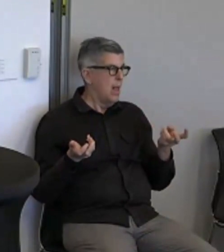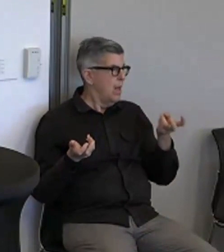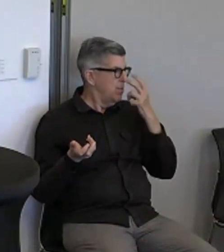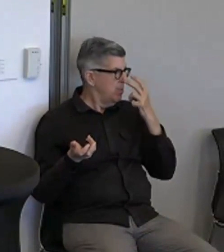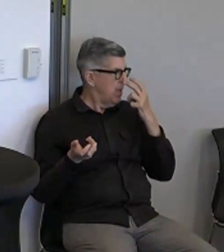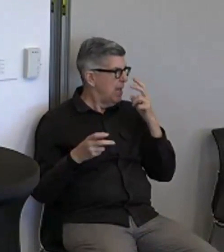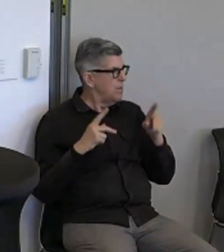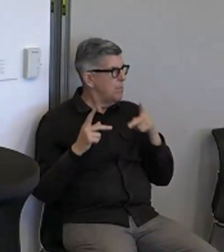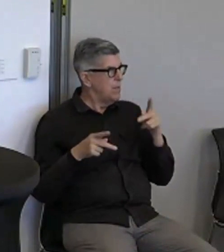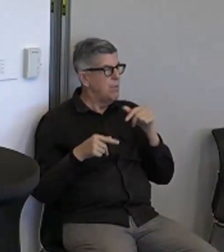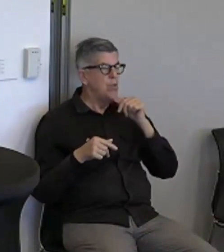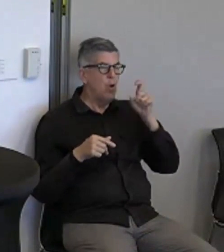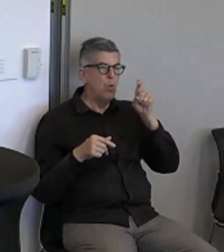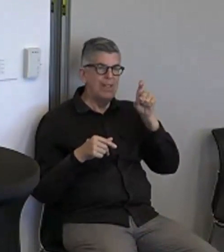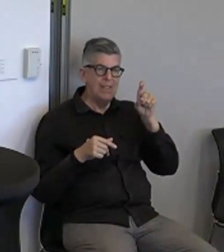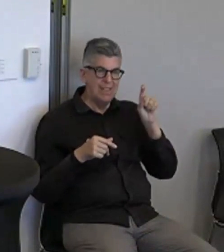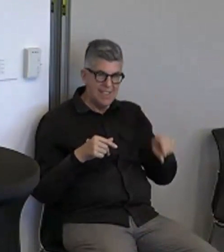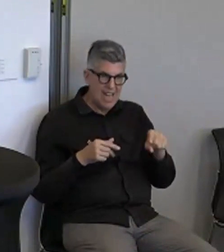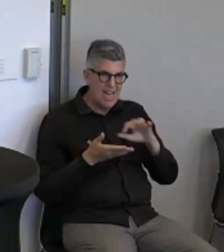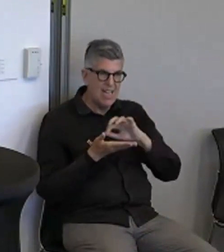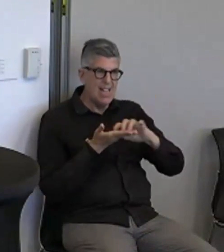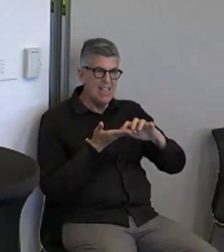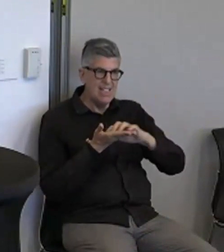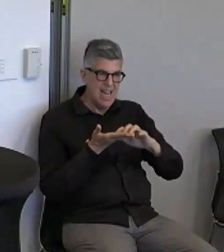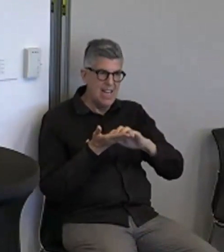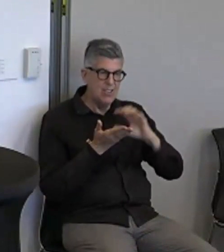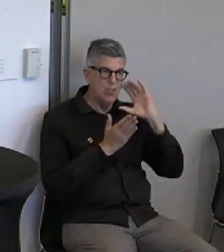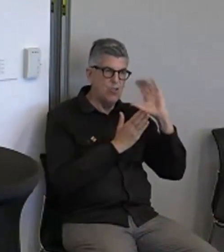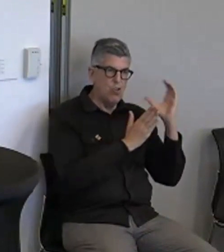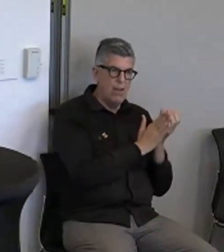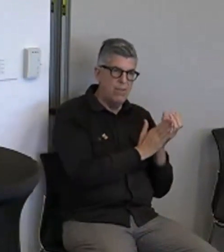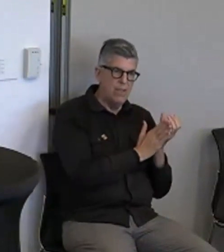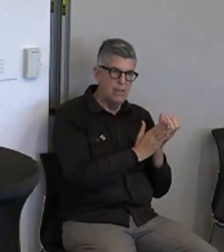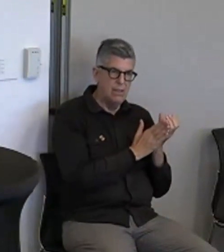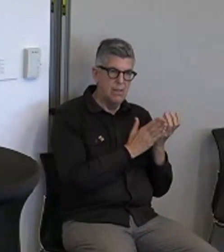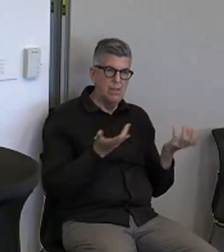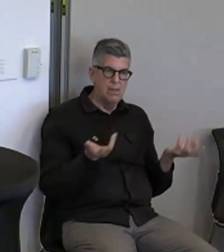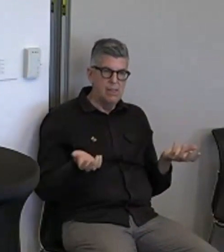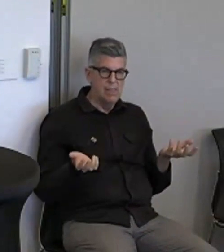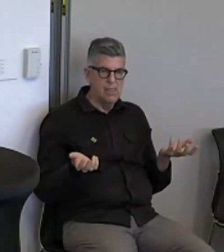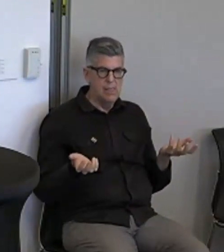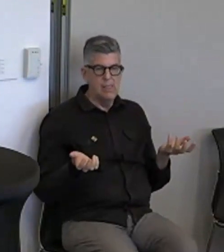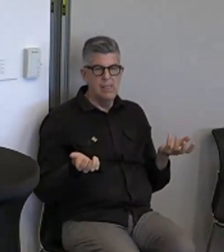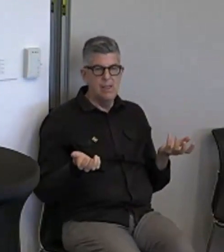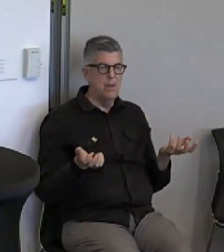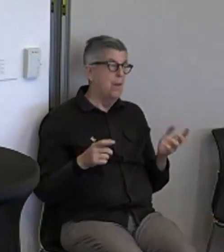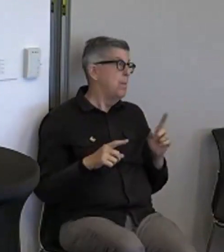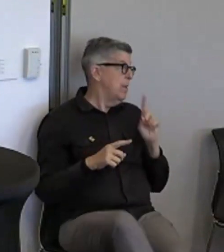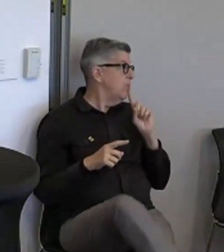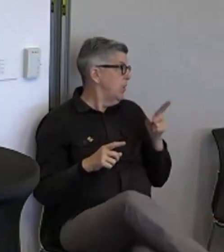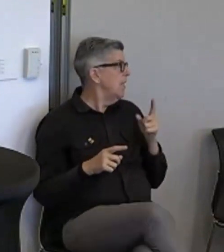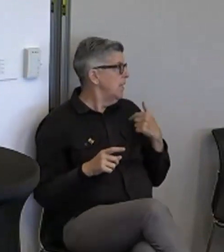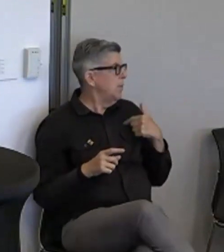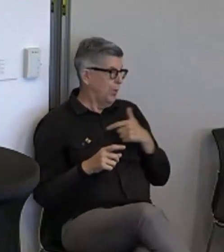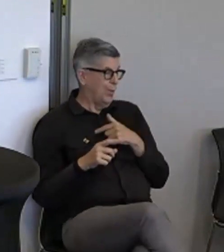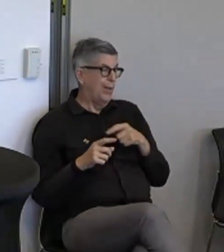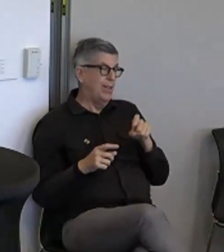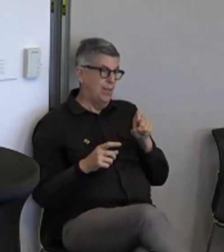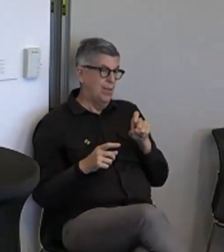doesn't need or read tactile graphics, but you know, in reality we do. And then I